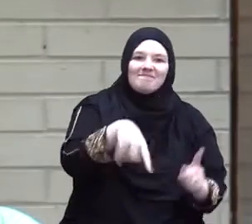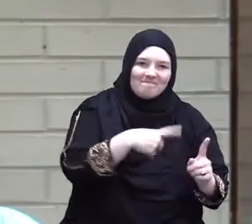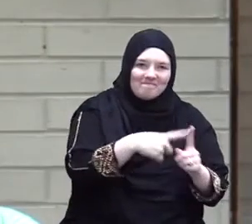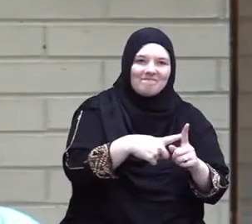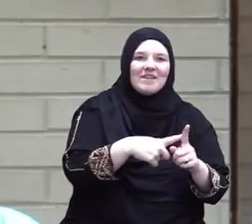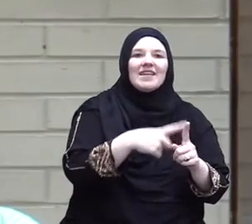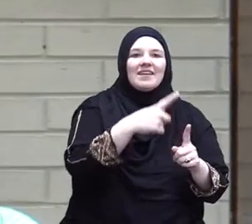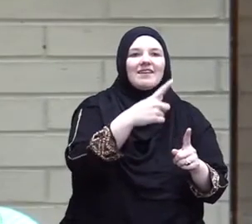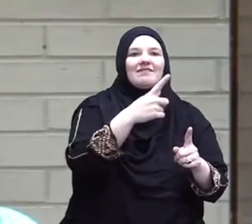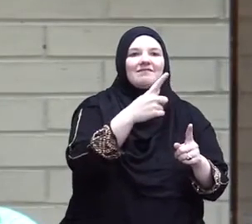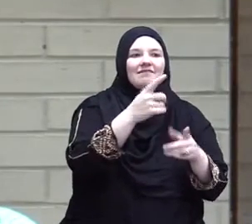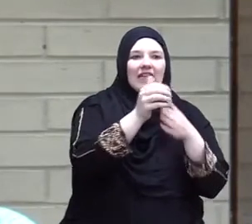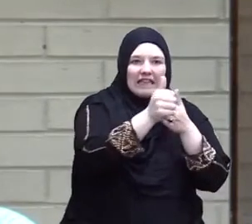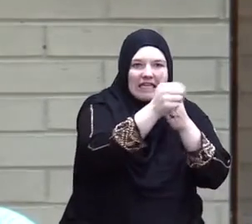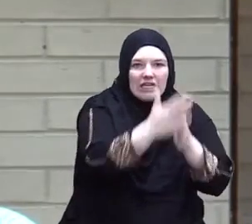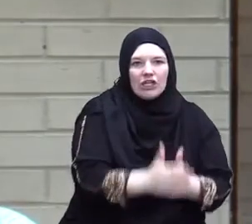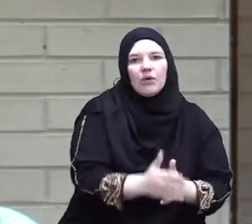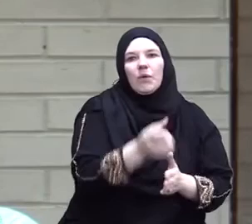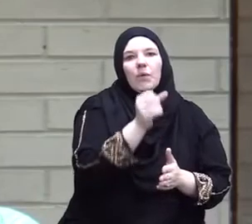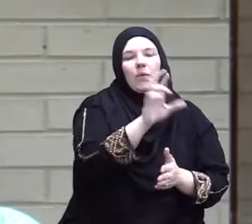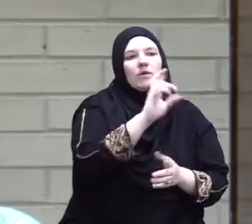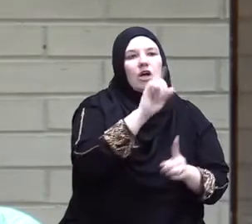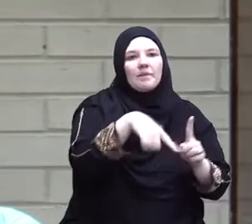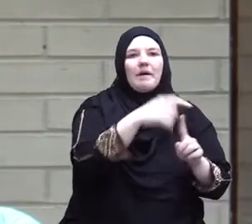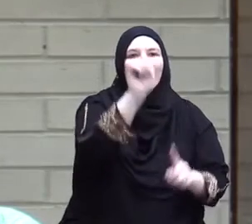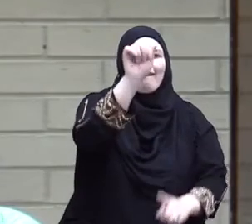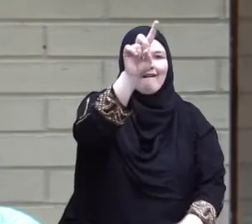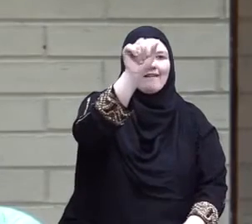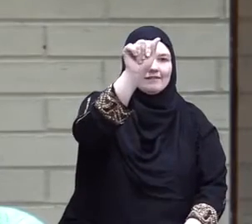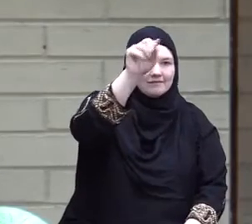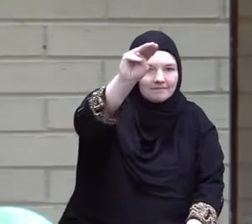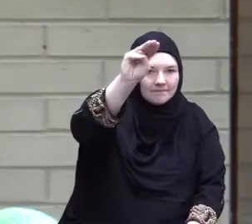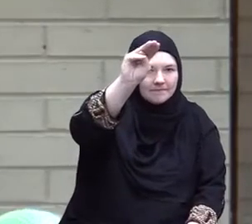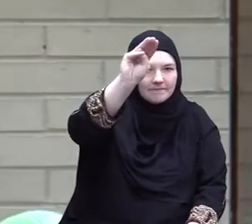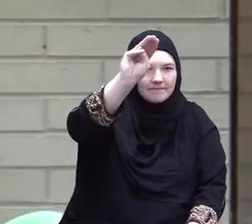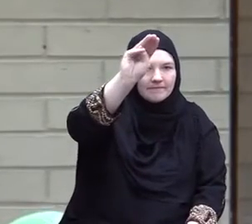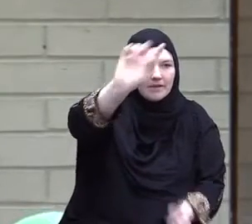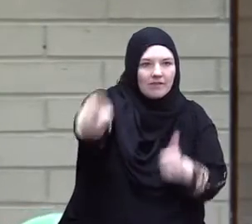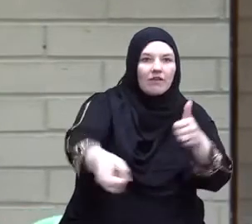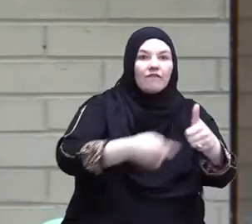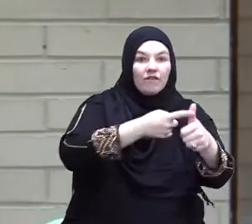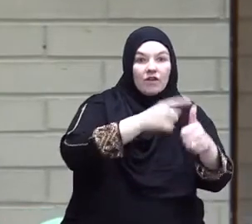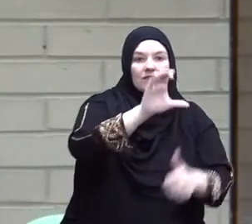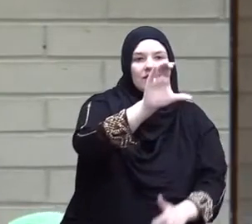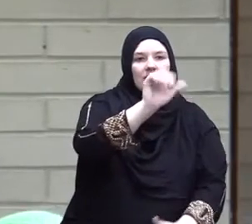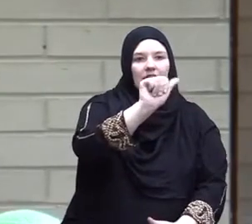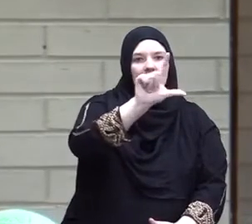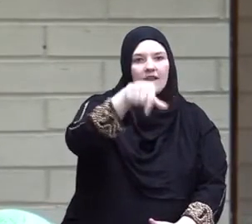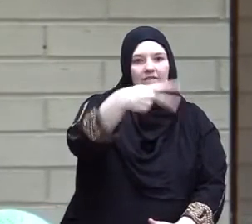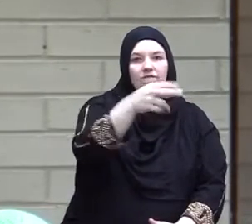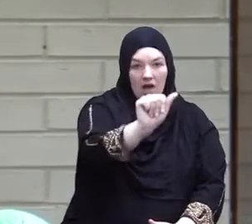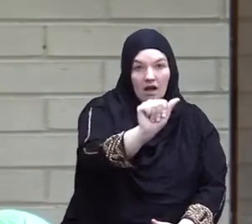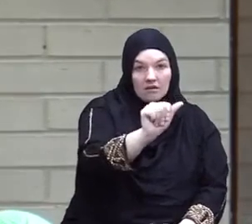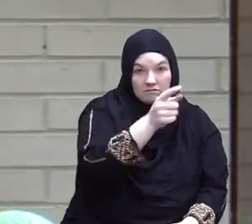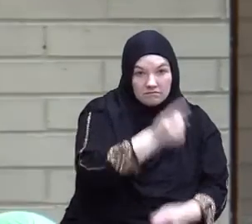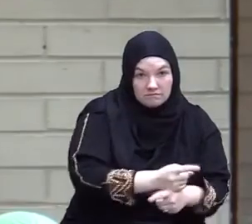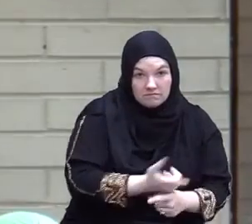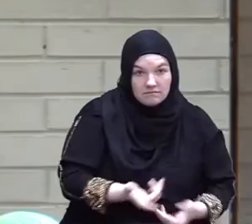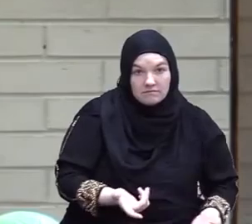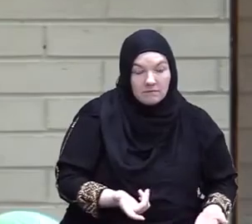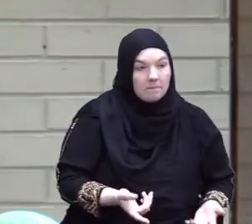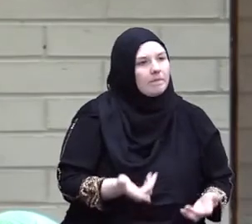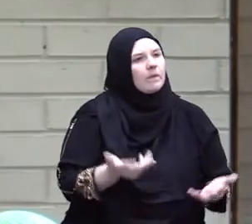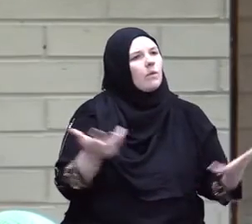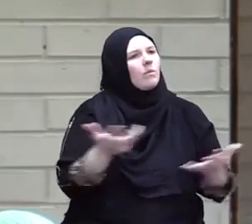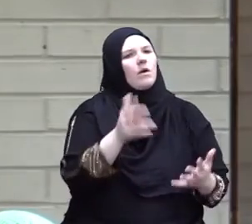word Khalifa is clearly talking about Adam, the first Khalifa, right? So what